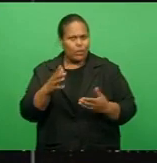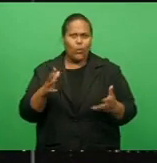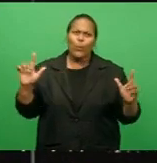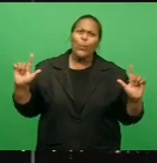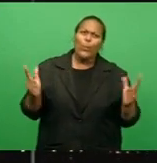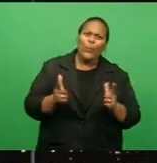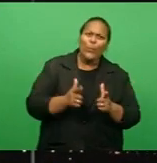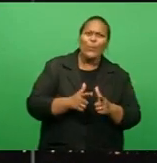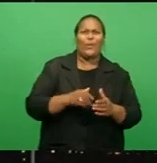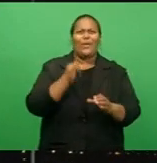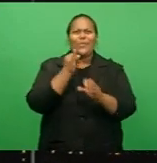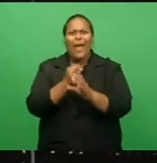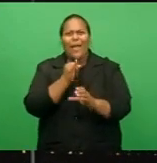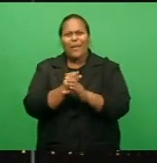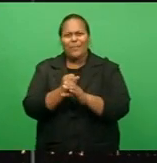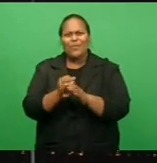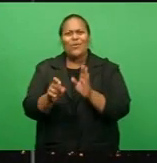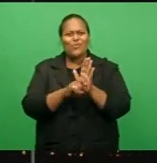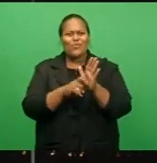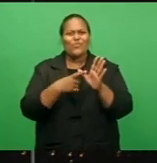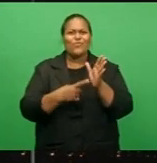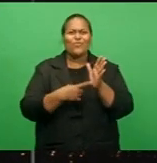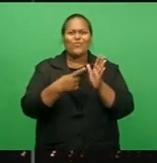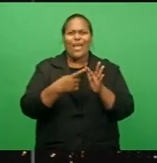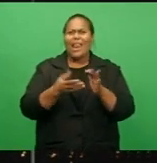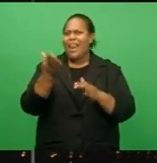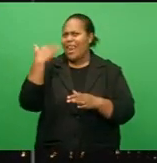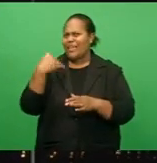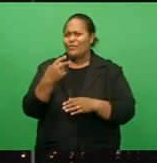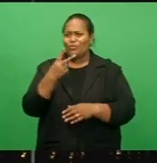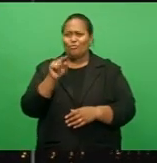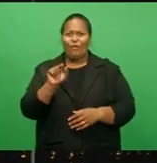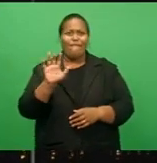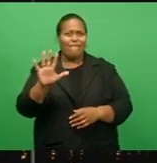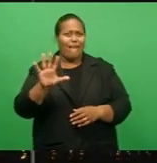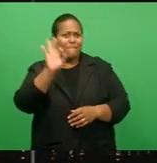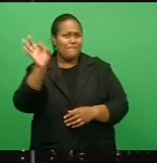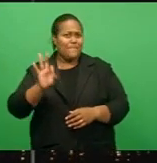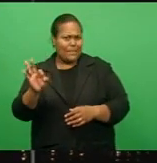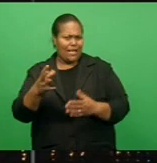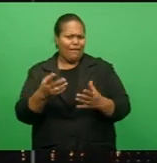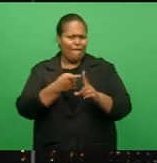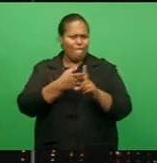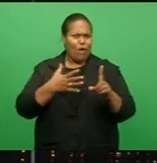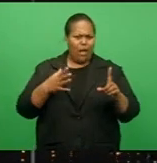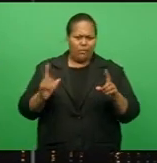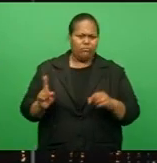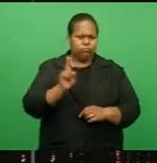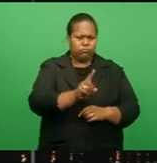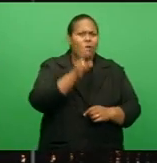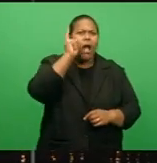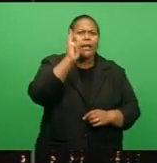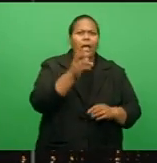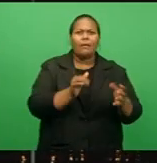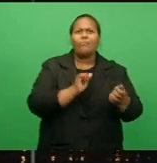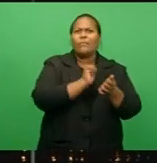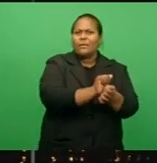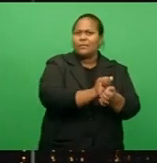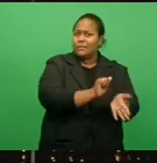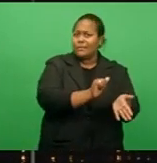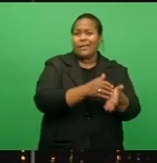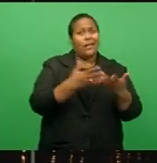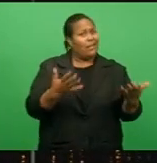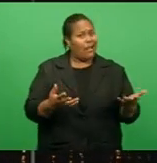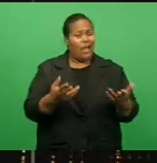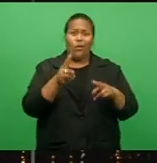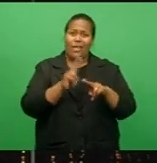in the last financial year. As compared to the previous 2.5% rate of former inmates returning to prison, the FCS this